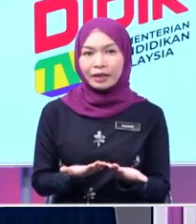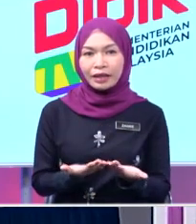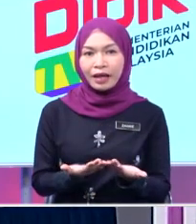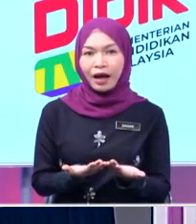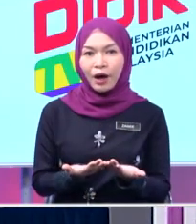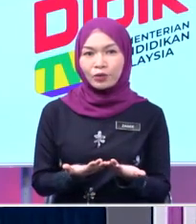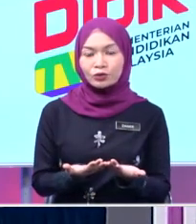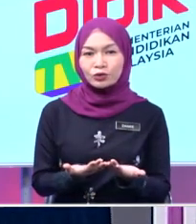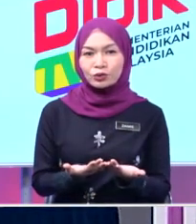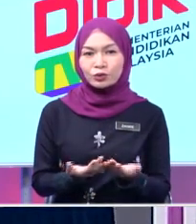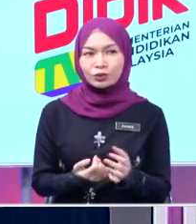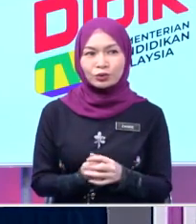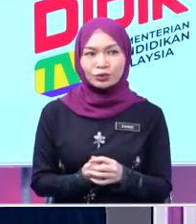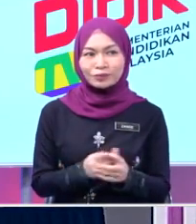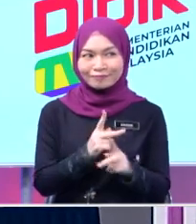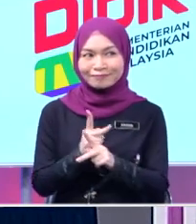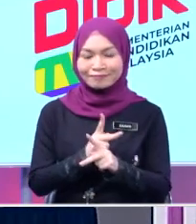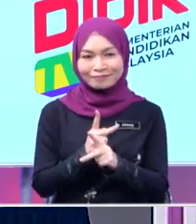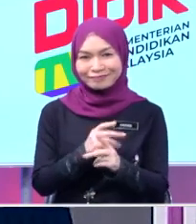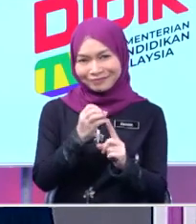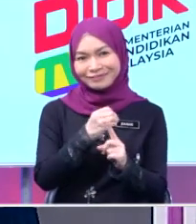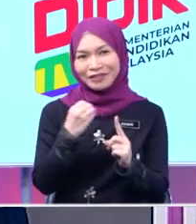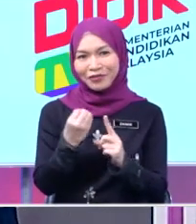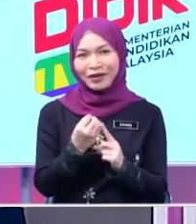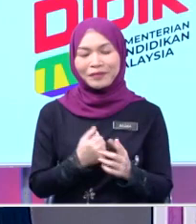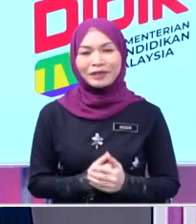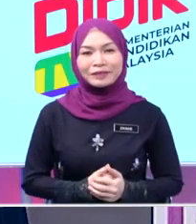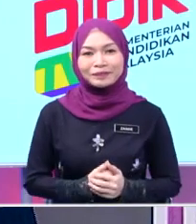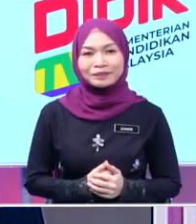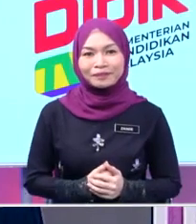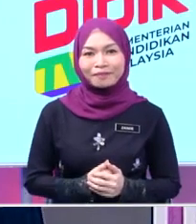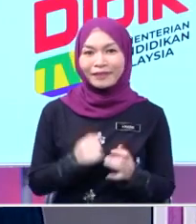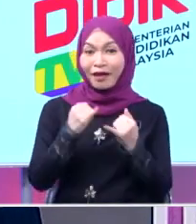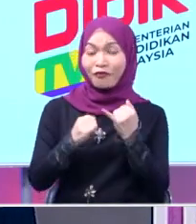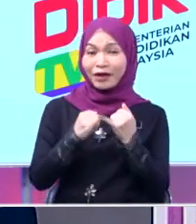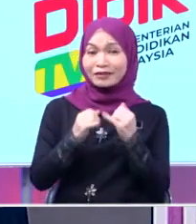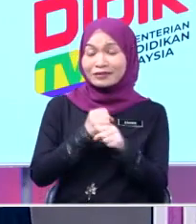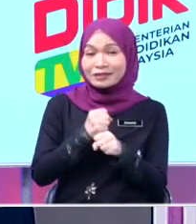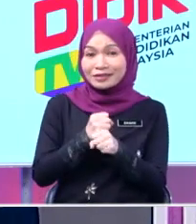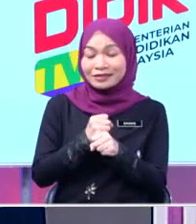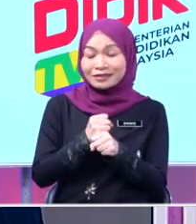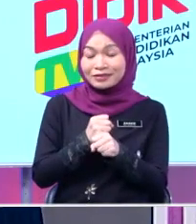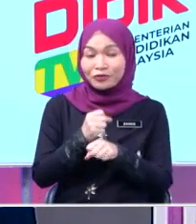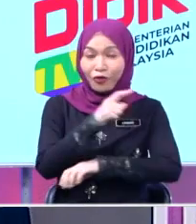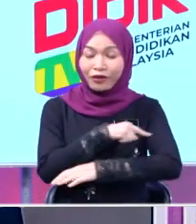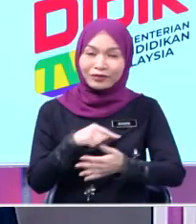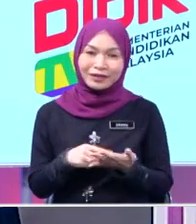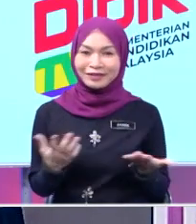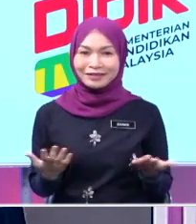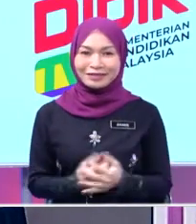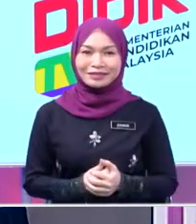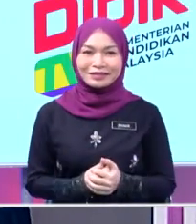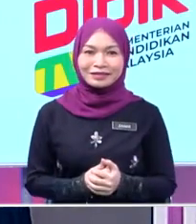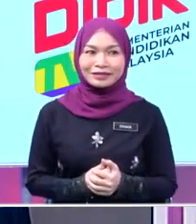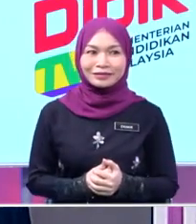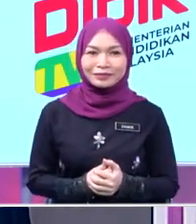All right, let's move on to the next one. So this is your final task of the day, guys. Okay, the big final task.